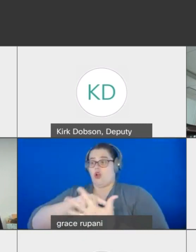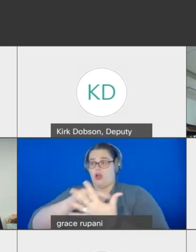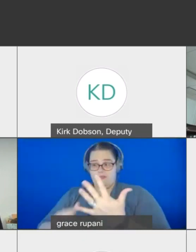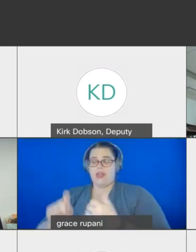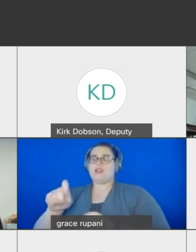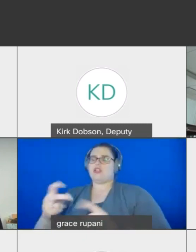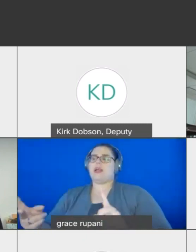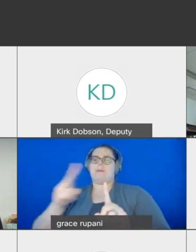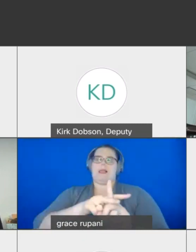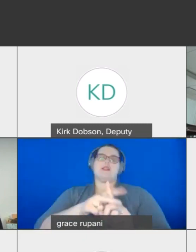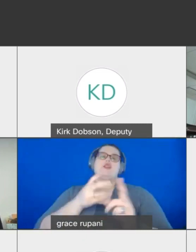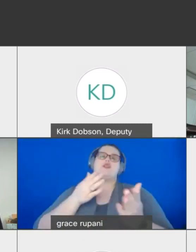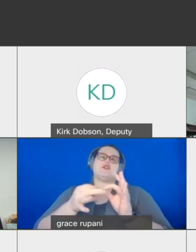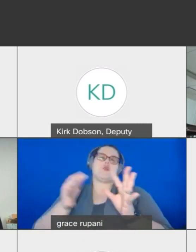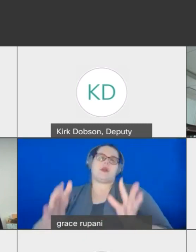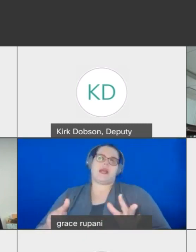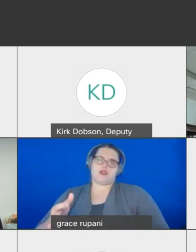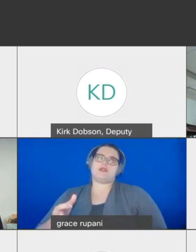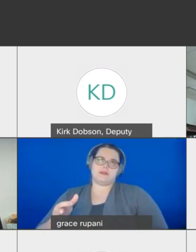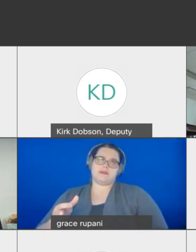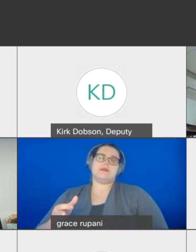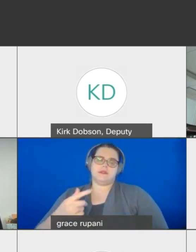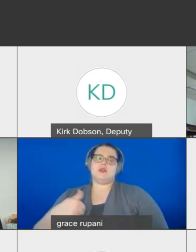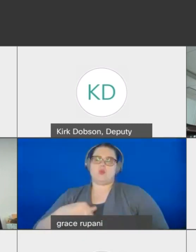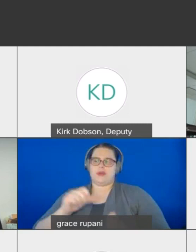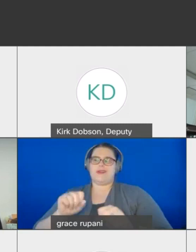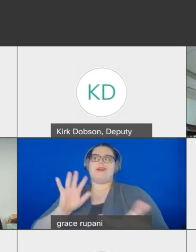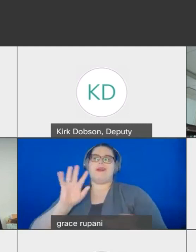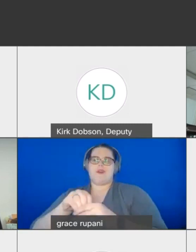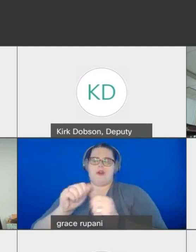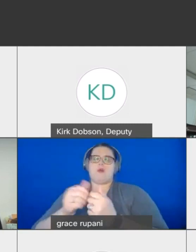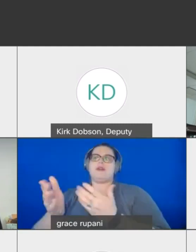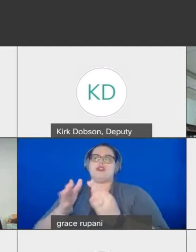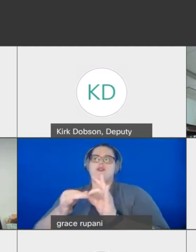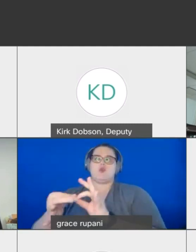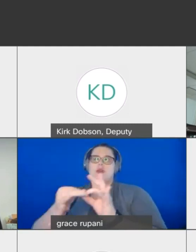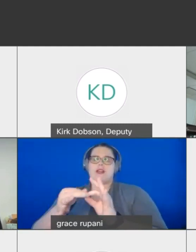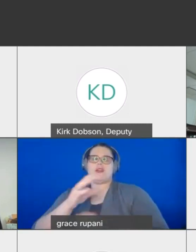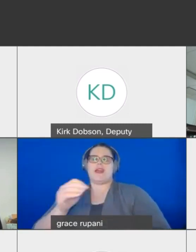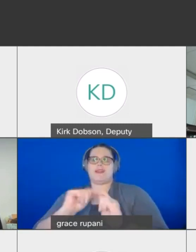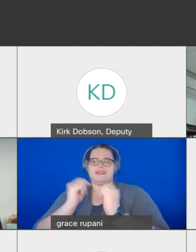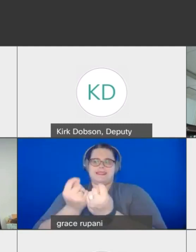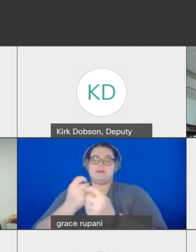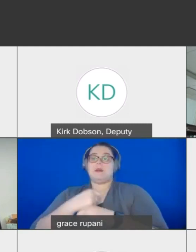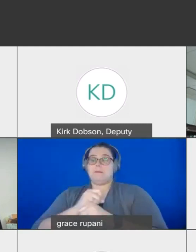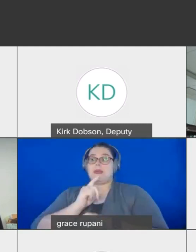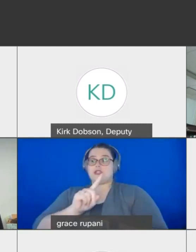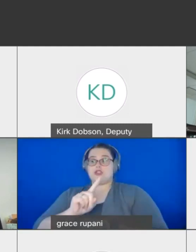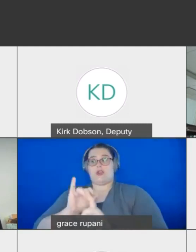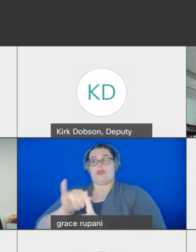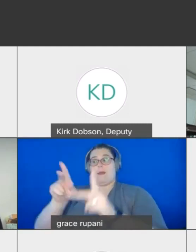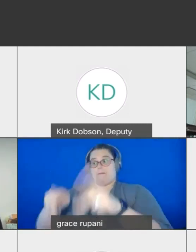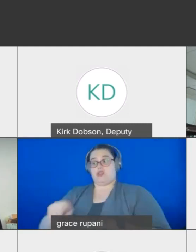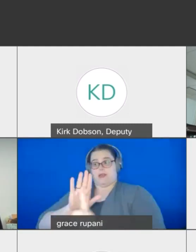get involved with the service planning and coordination team to make sure that that person's wishes are put into